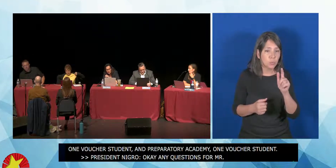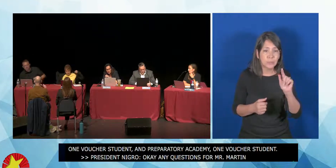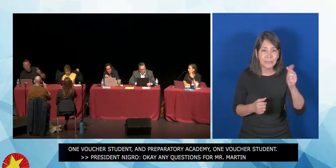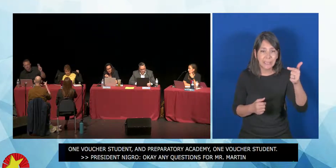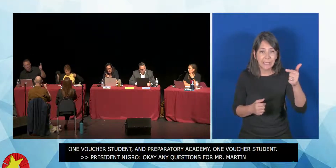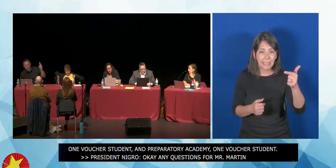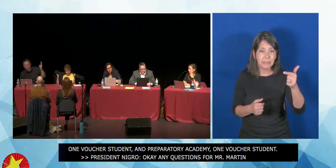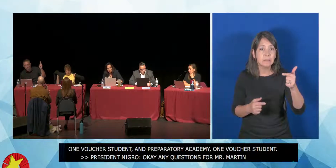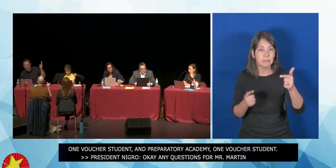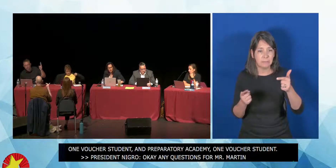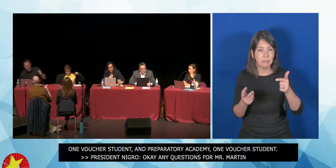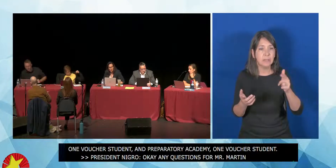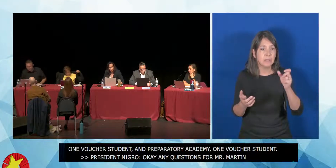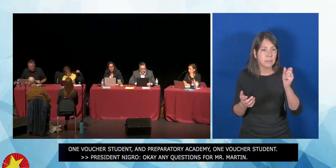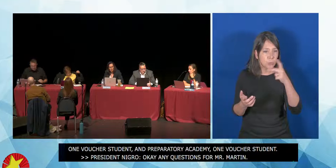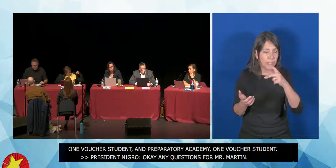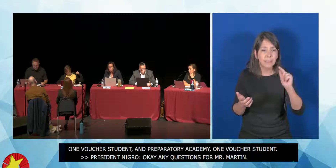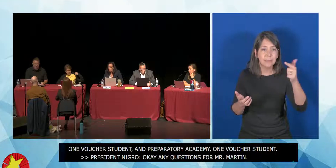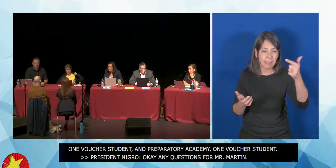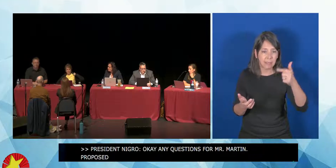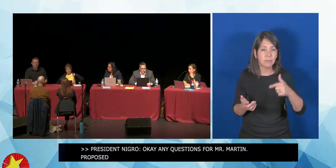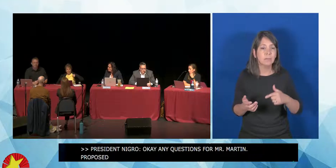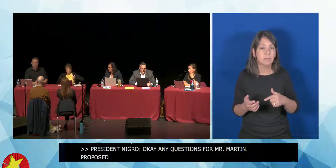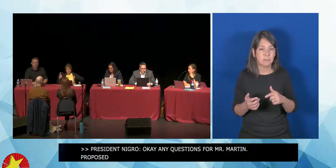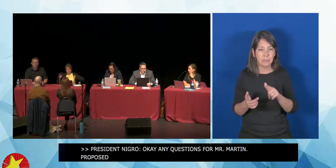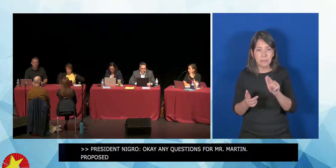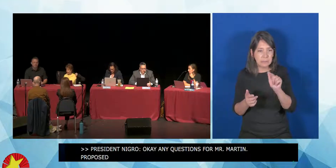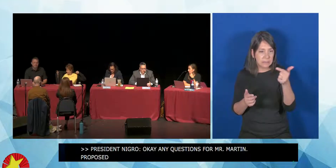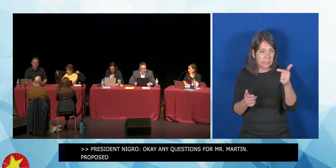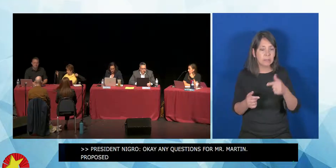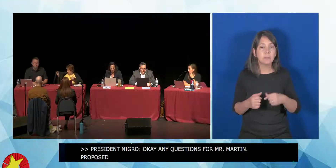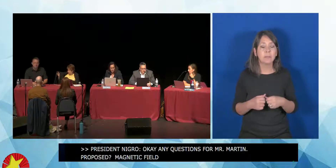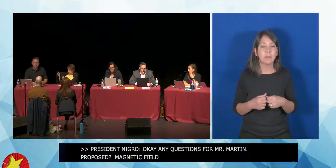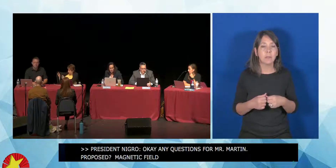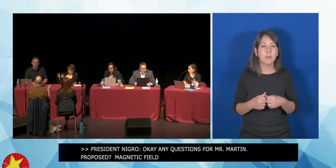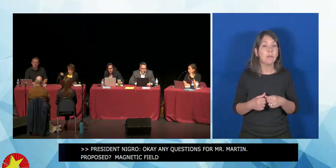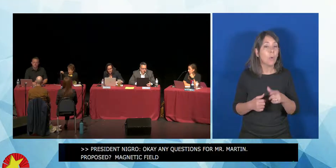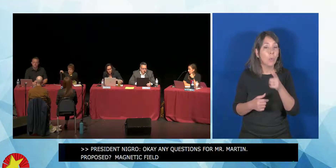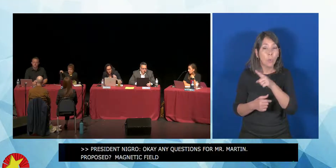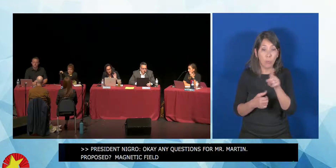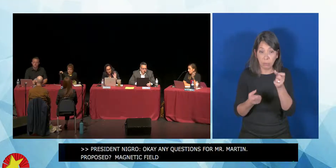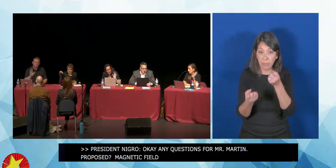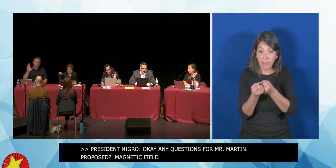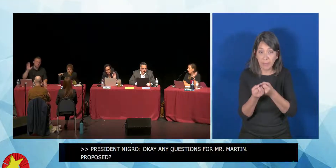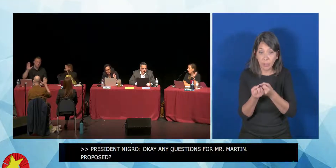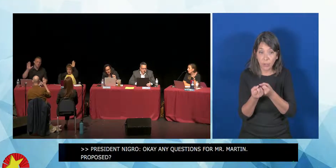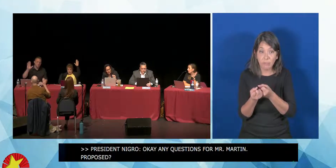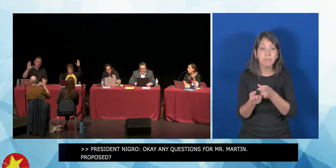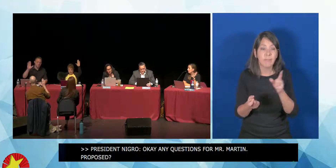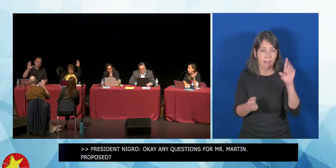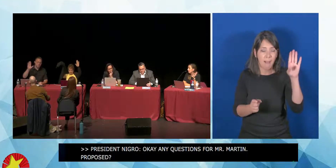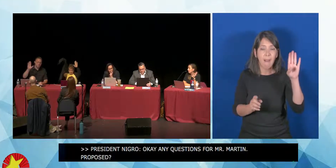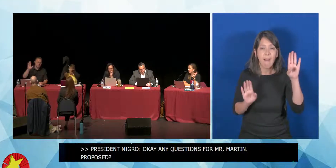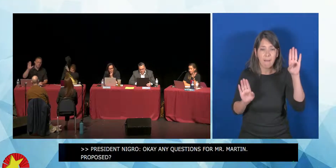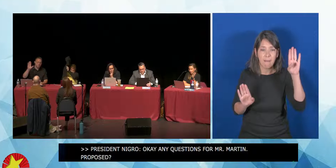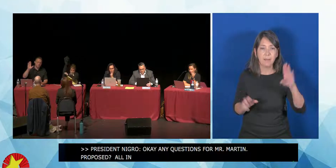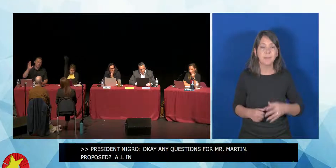second. I also second. Okay. All in favor? Aye.